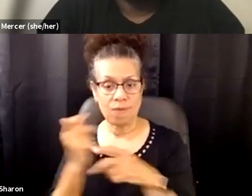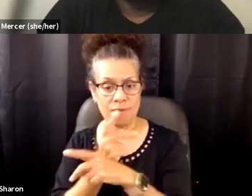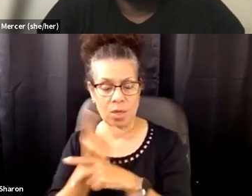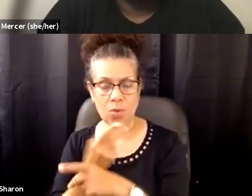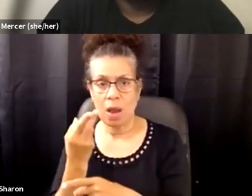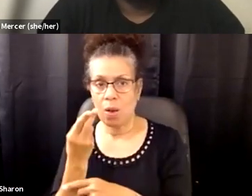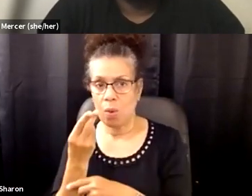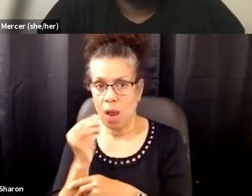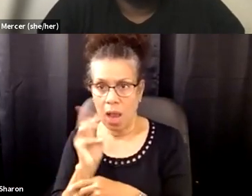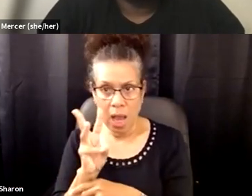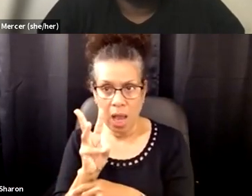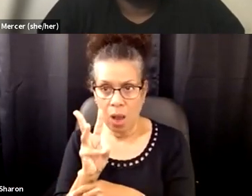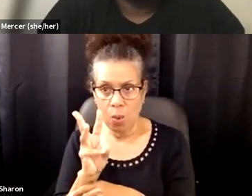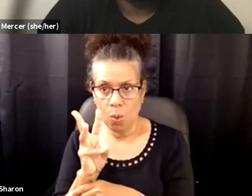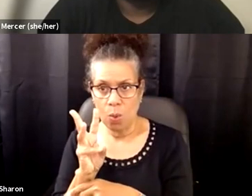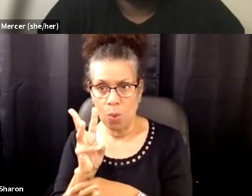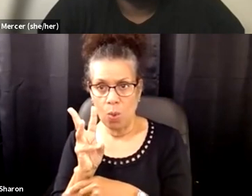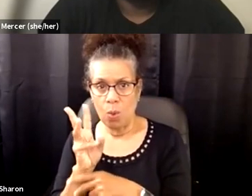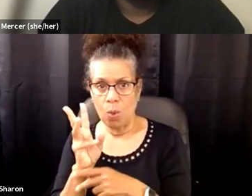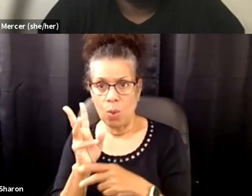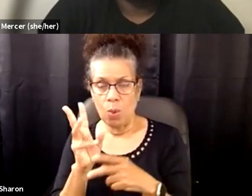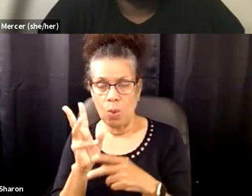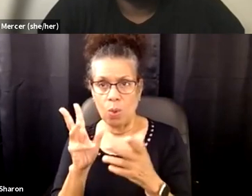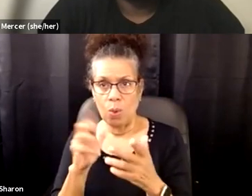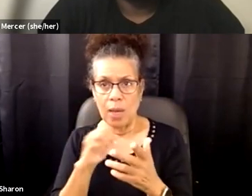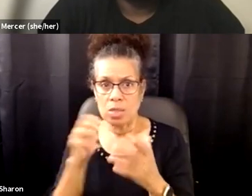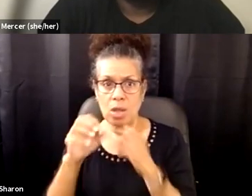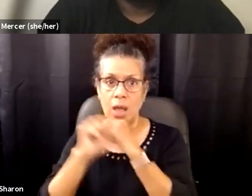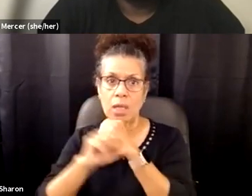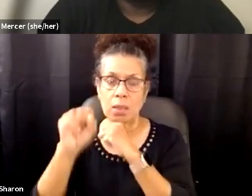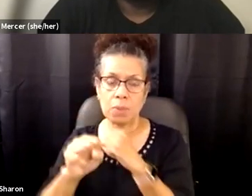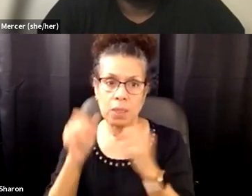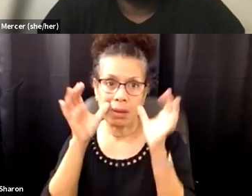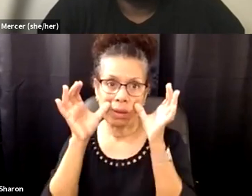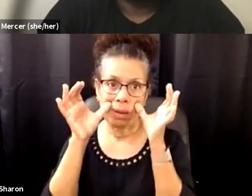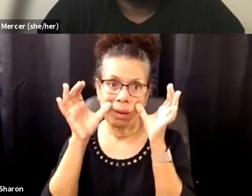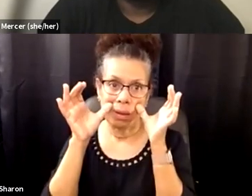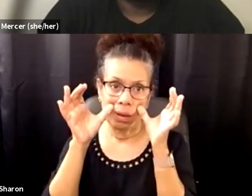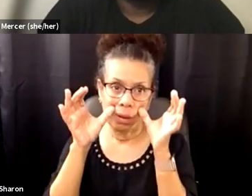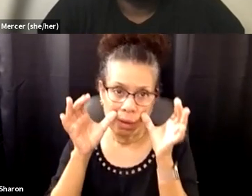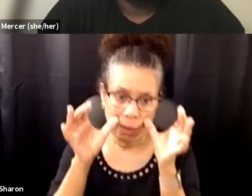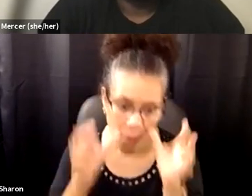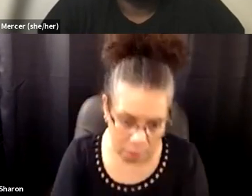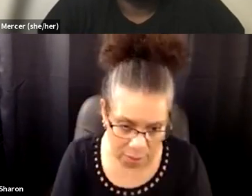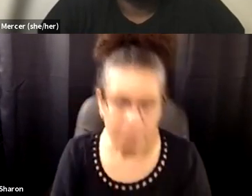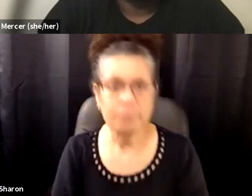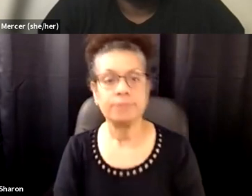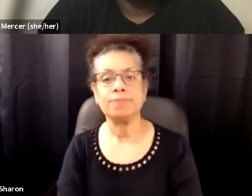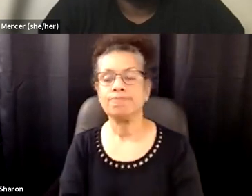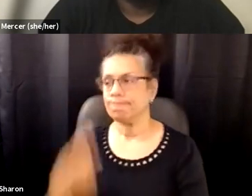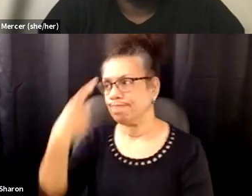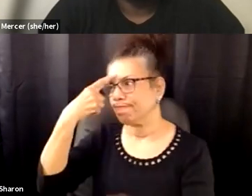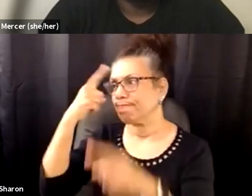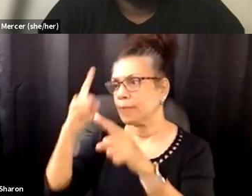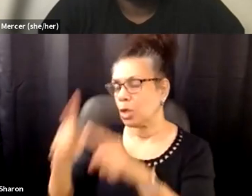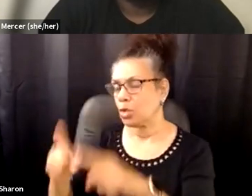um integrate that in a way that doesn't become brutal frankly agreed agreed